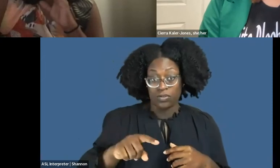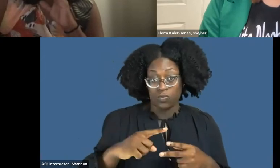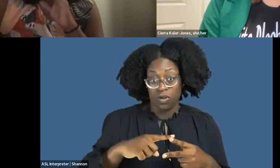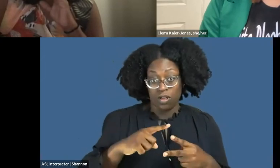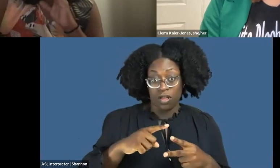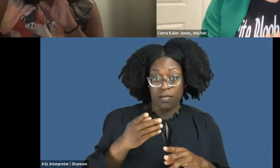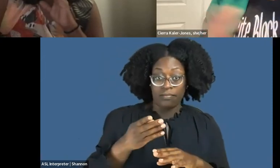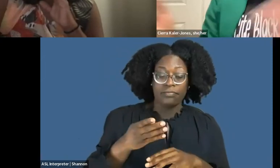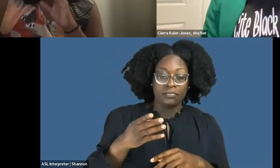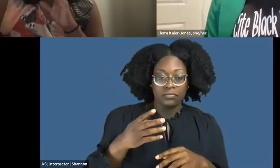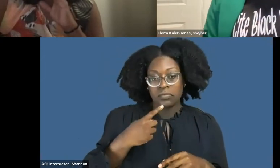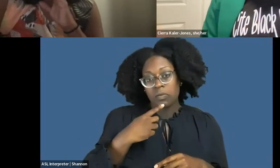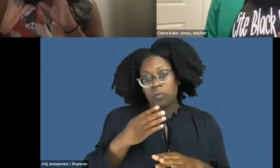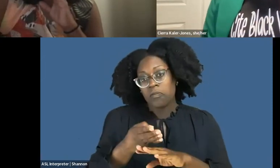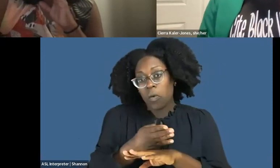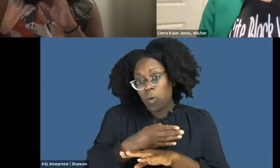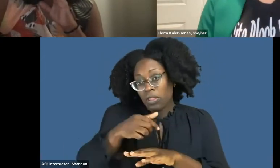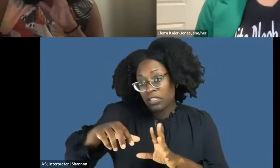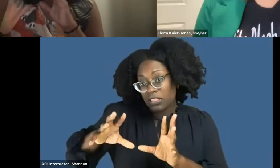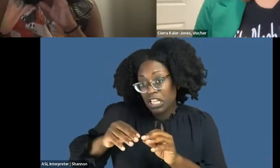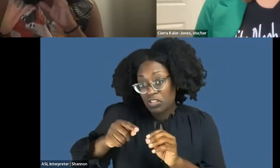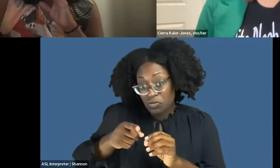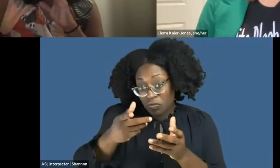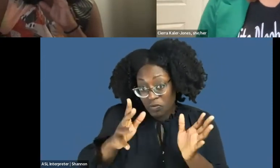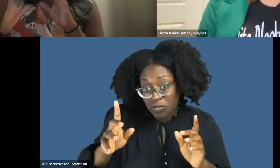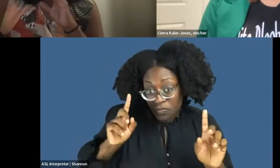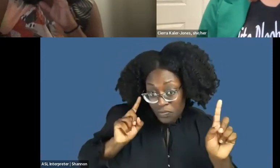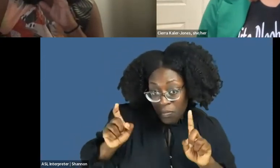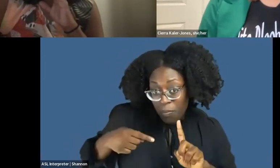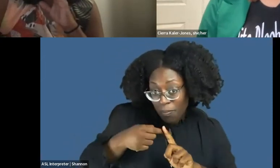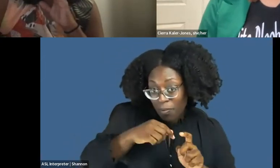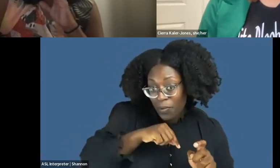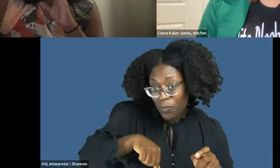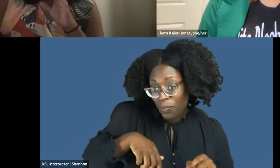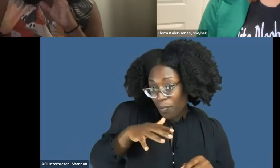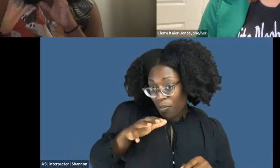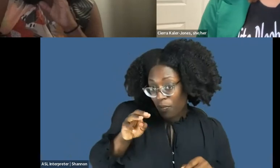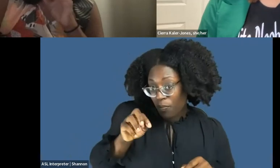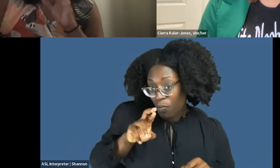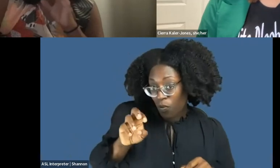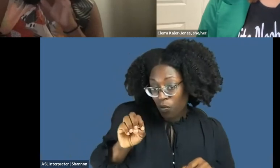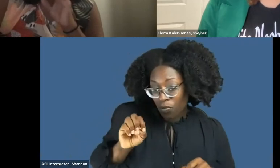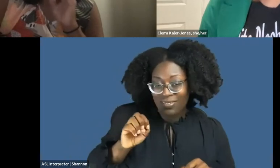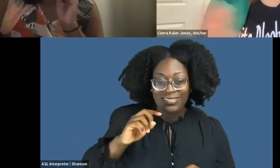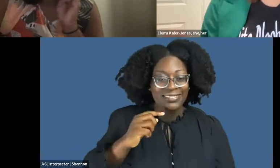Queen Mother Moore? It looks like 67% of folks had not.